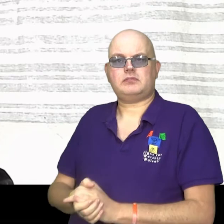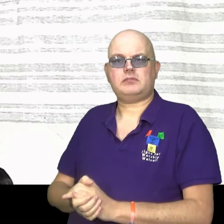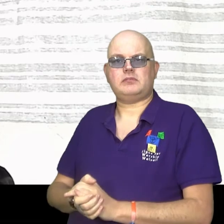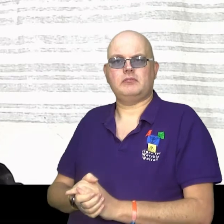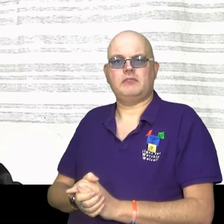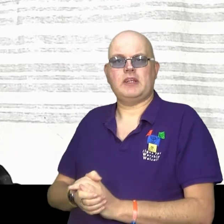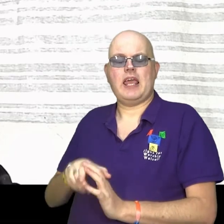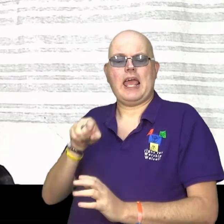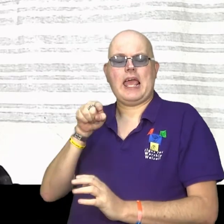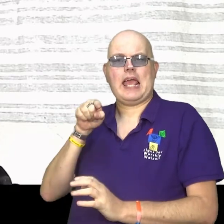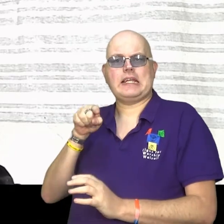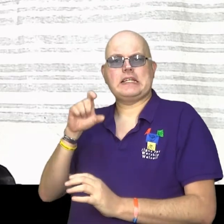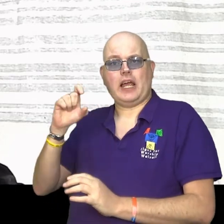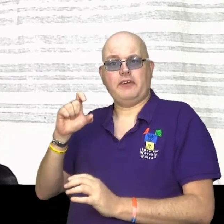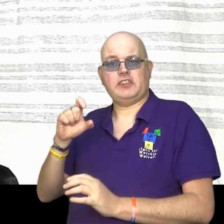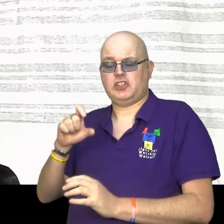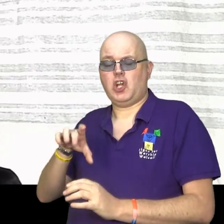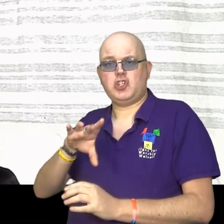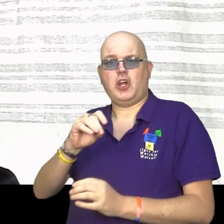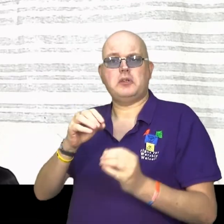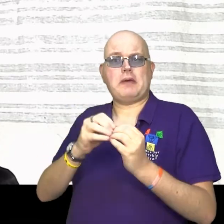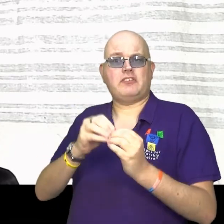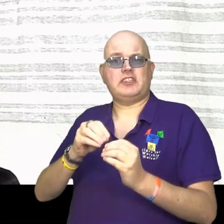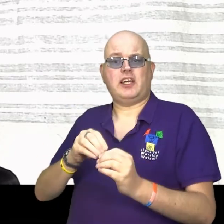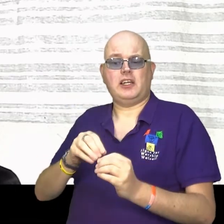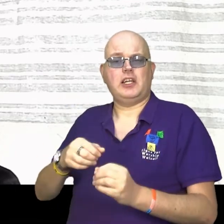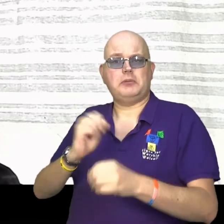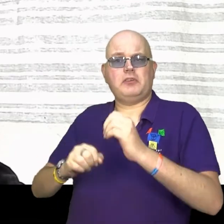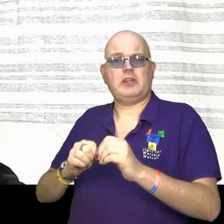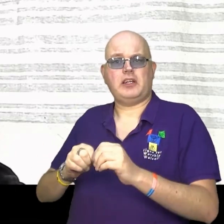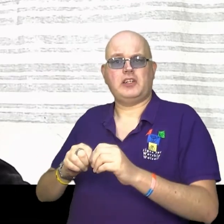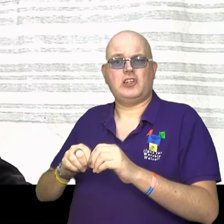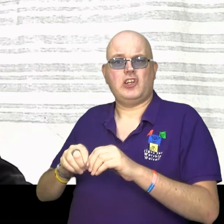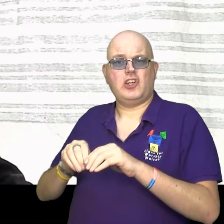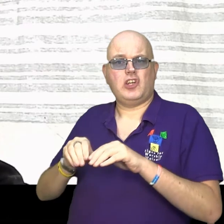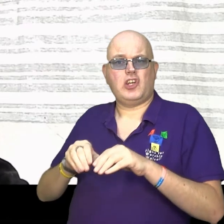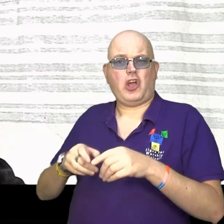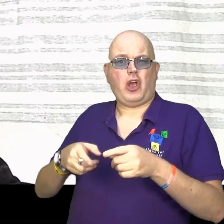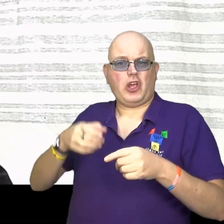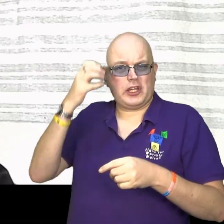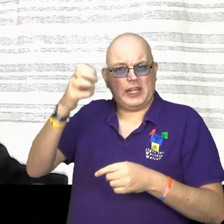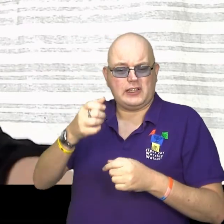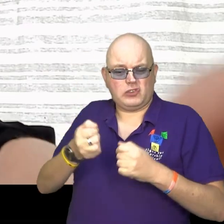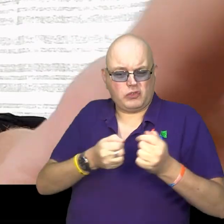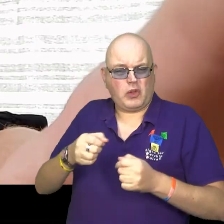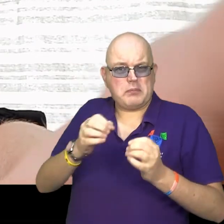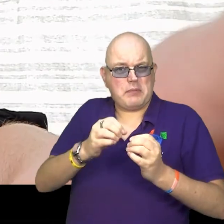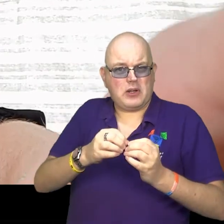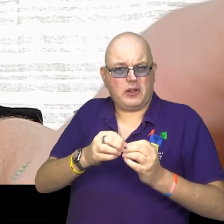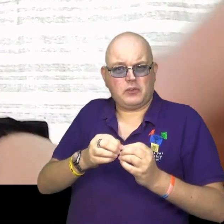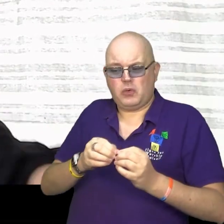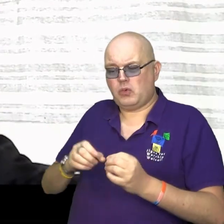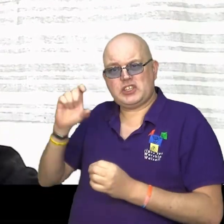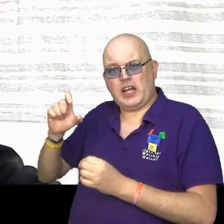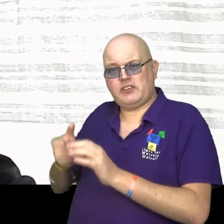appointed our guy Belshazzar as co-king, while he went off and fought the armies of the Medes